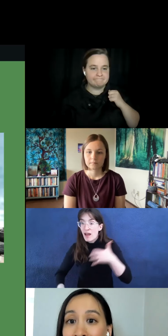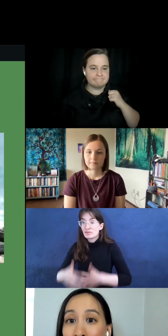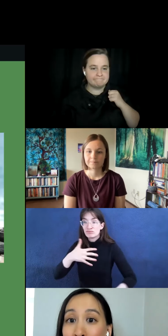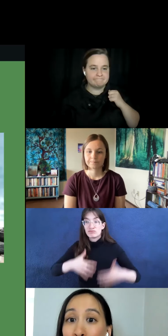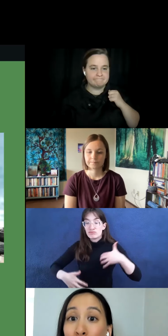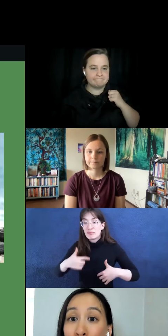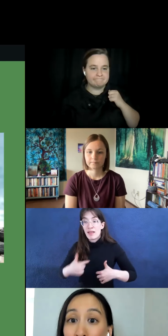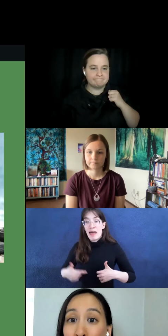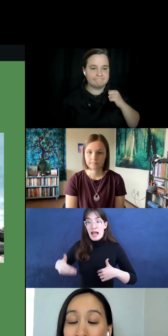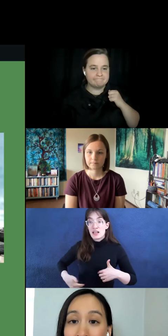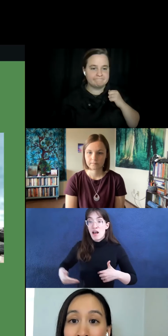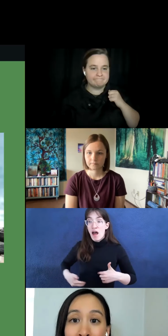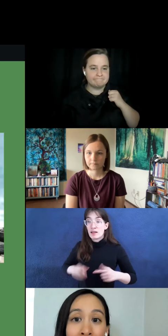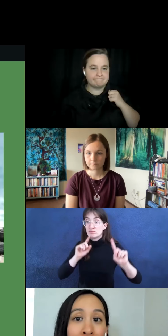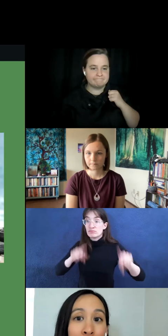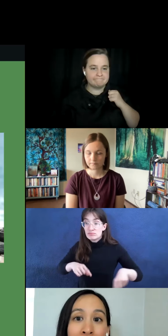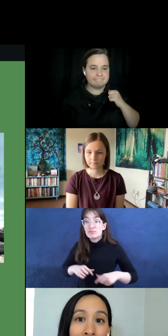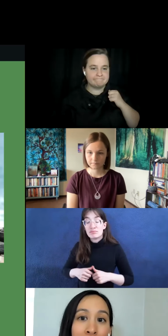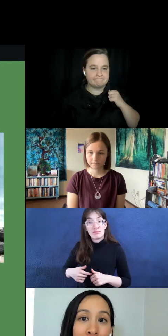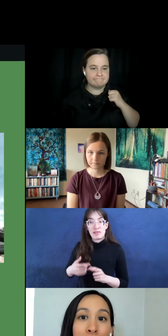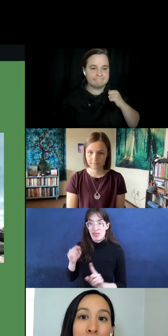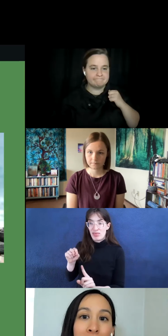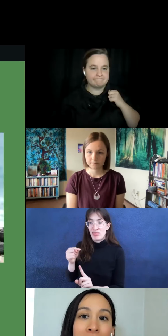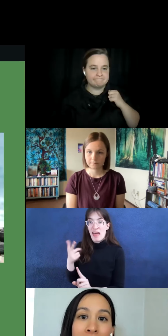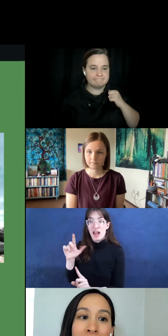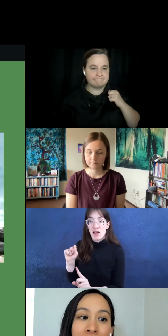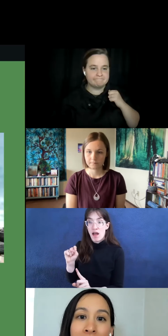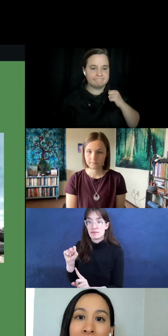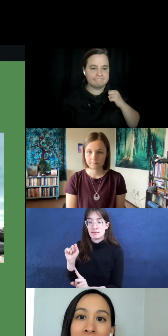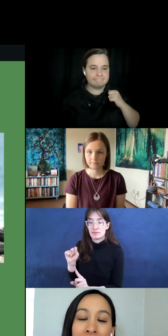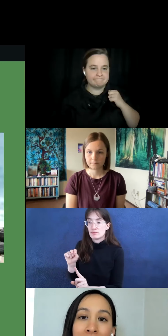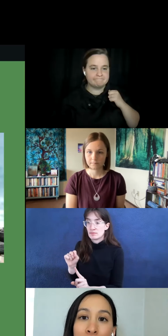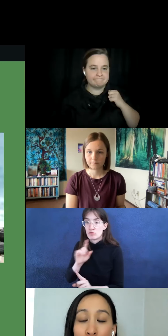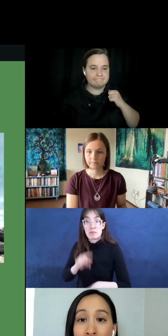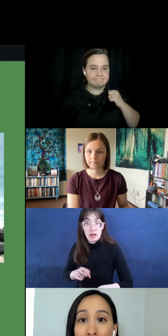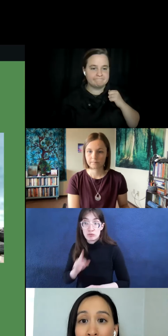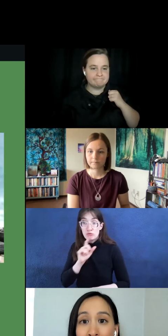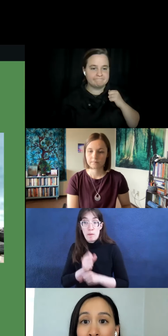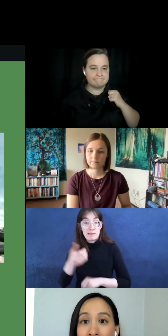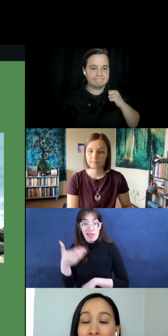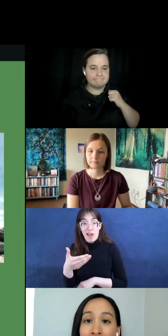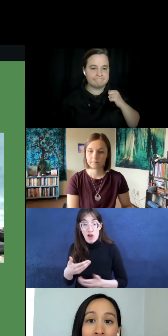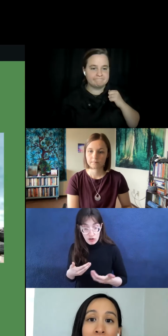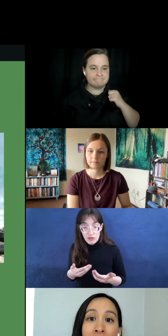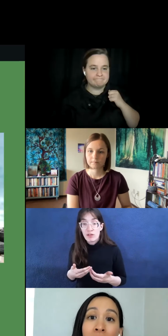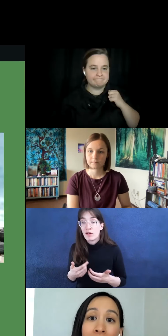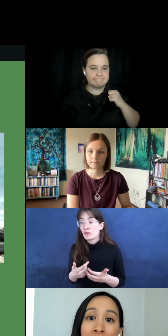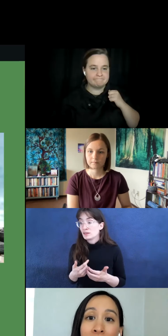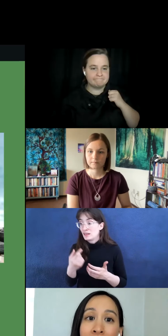instinct, which is so true, right? We have gut responses, and it's not as though it's something that